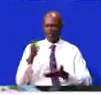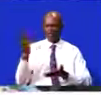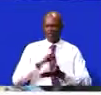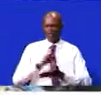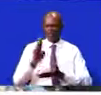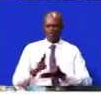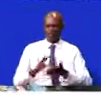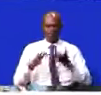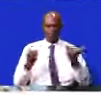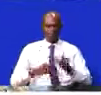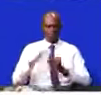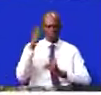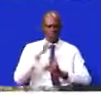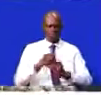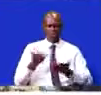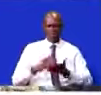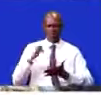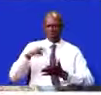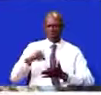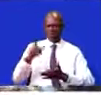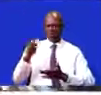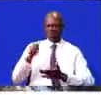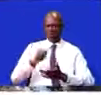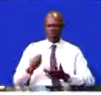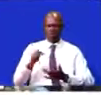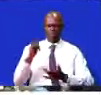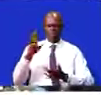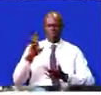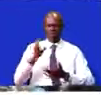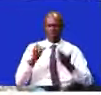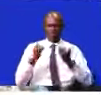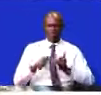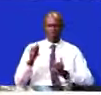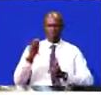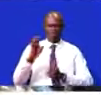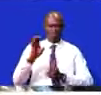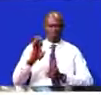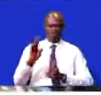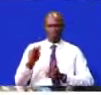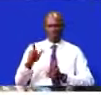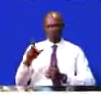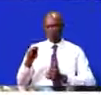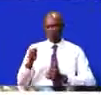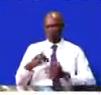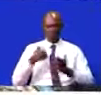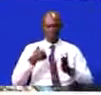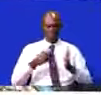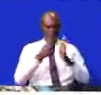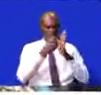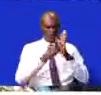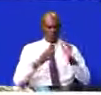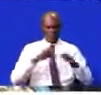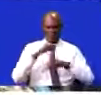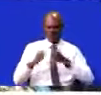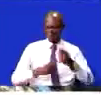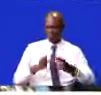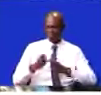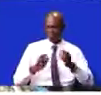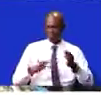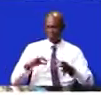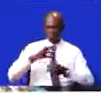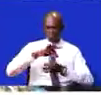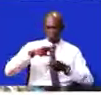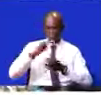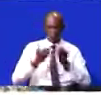neno ni duoko chien kwan plastic malilo bomano, Abalawanga ogolo chik manyien mabiro tayo uso kahawa e bomano kod wito napkin